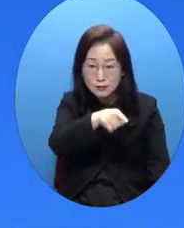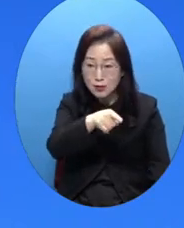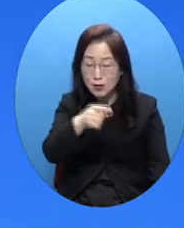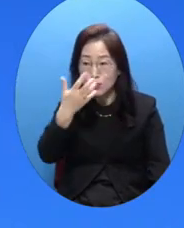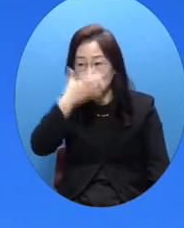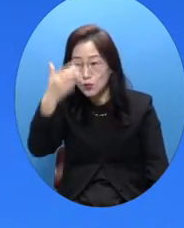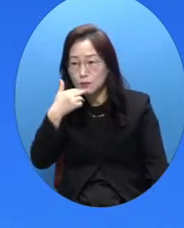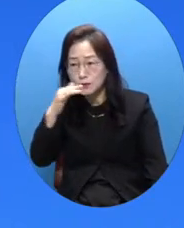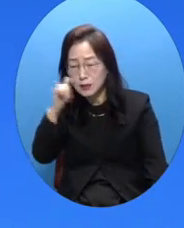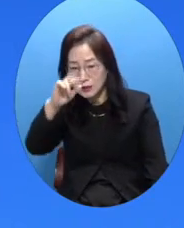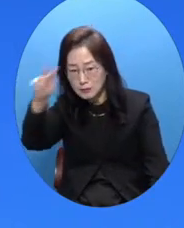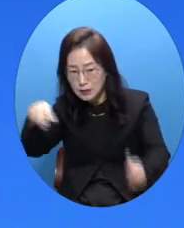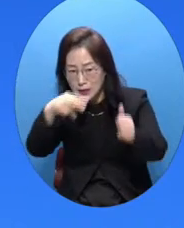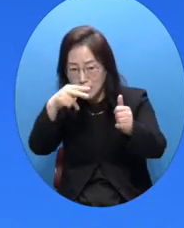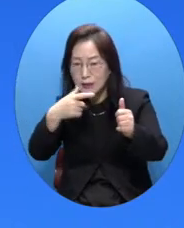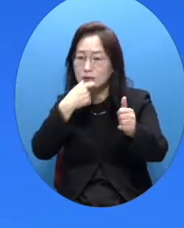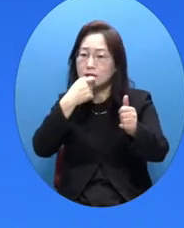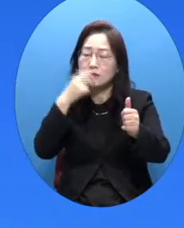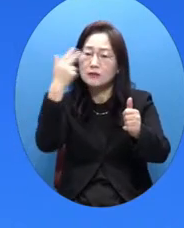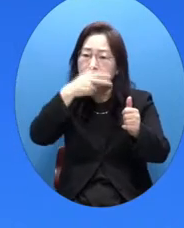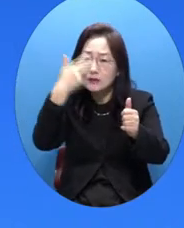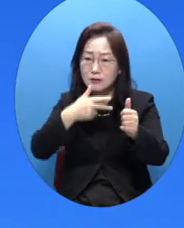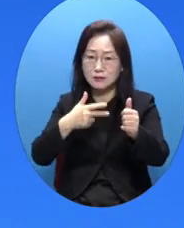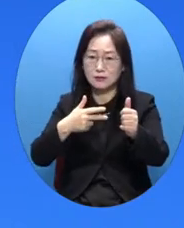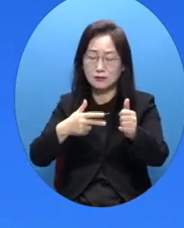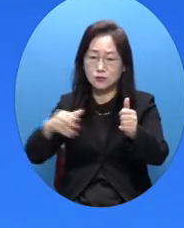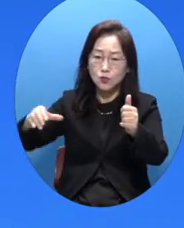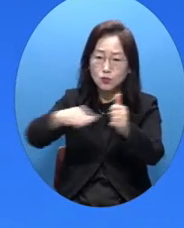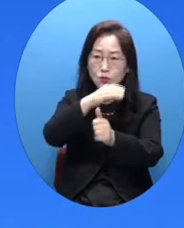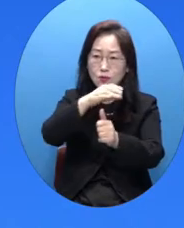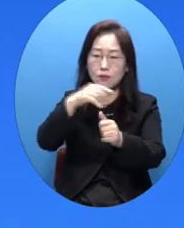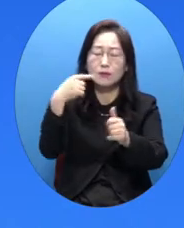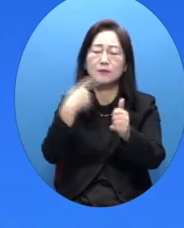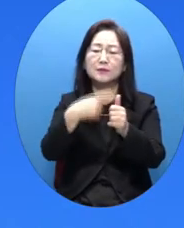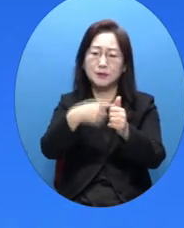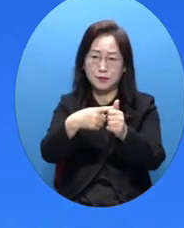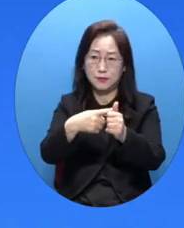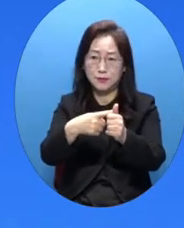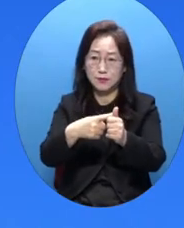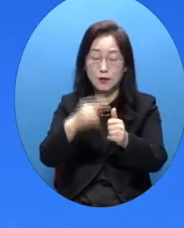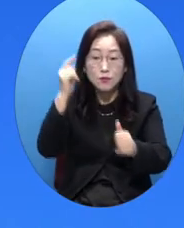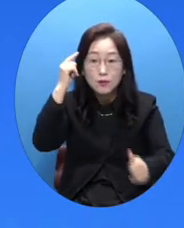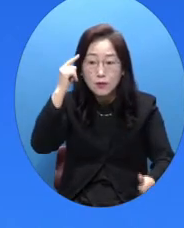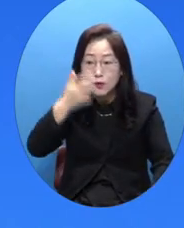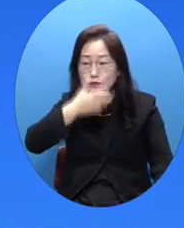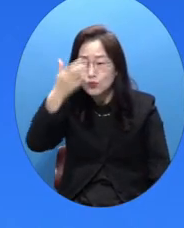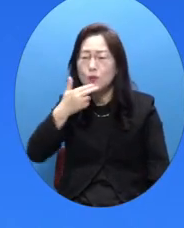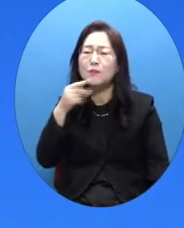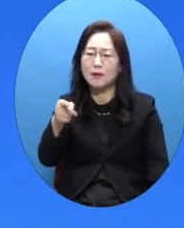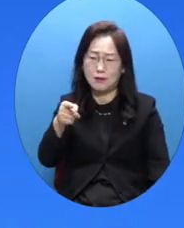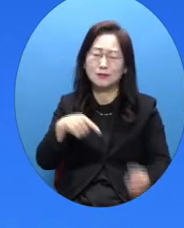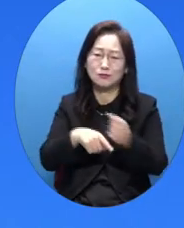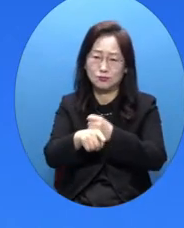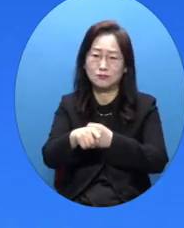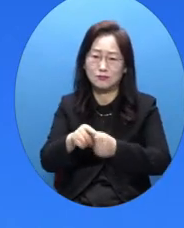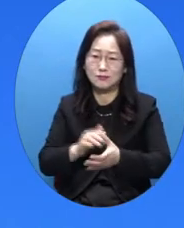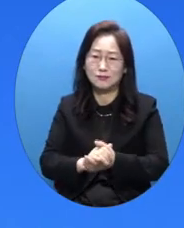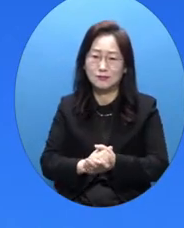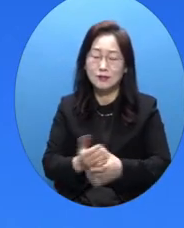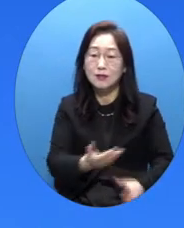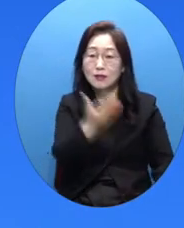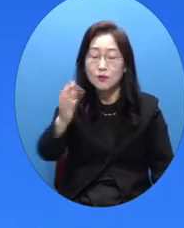dreams people without dreams and be those with dreams so Joseph's brothers